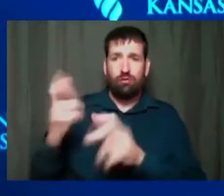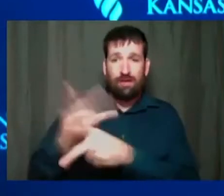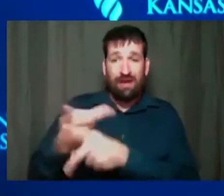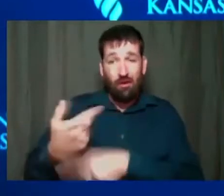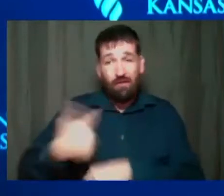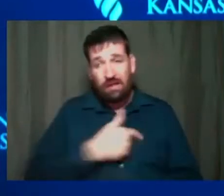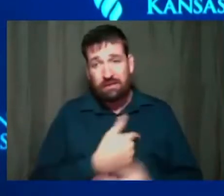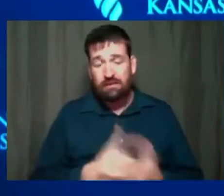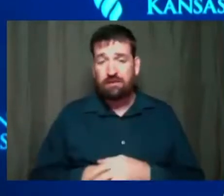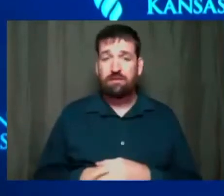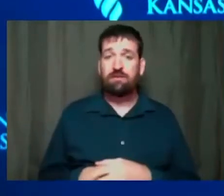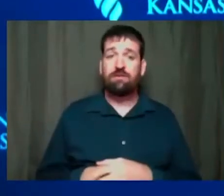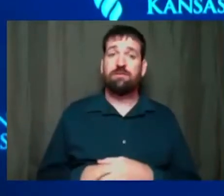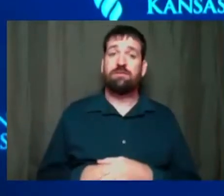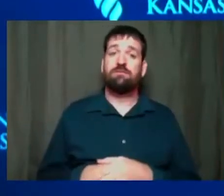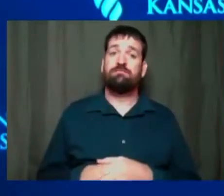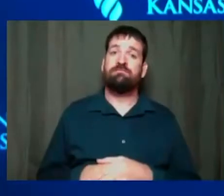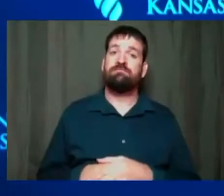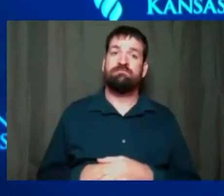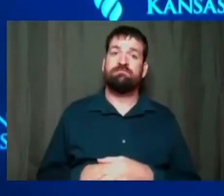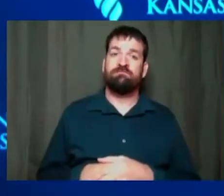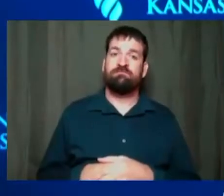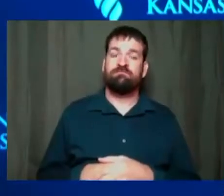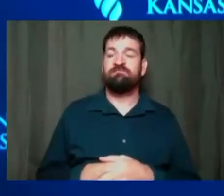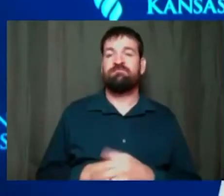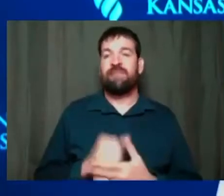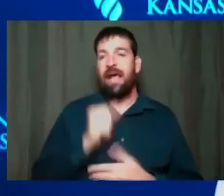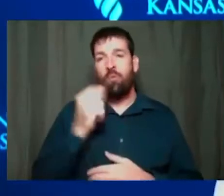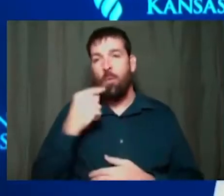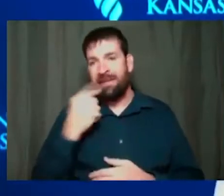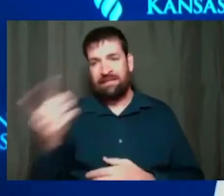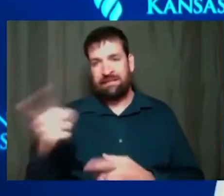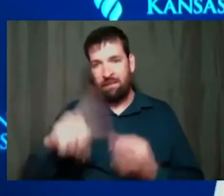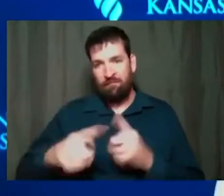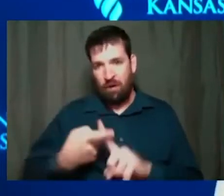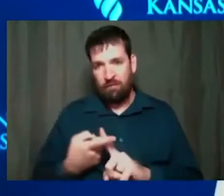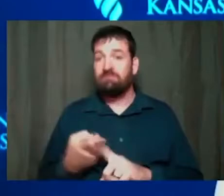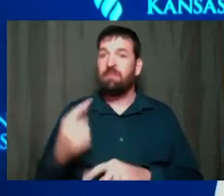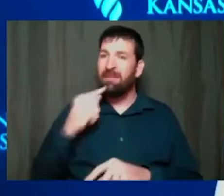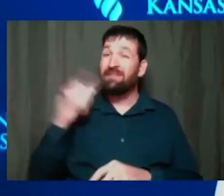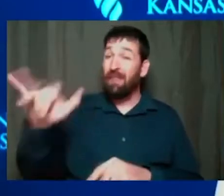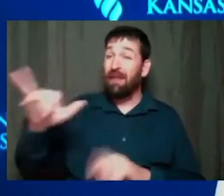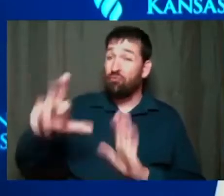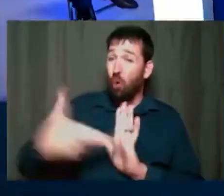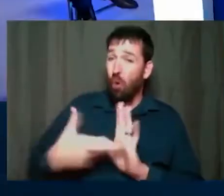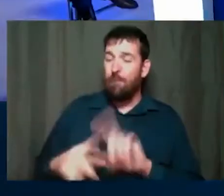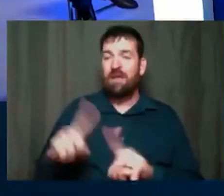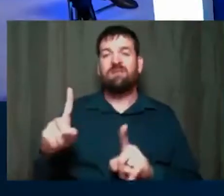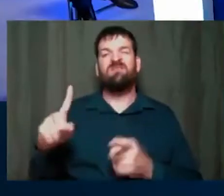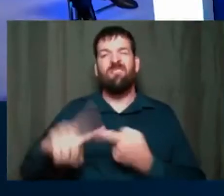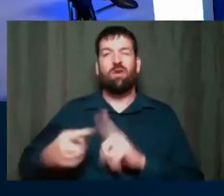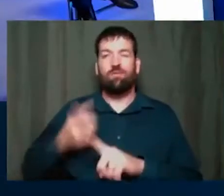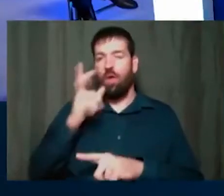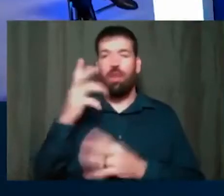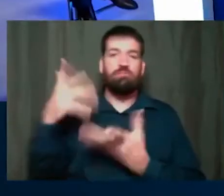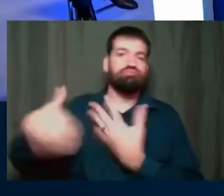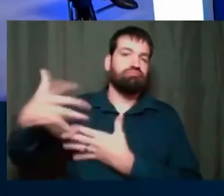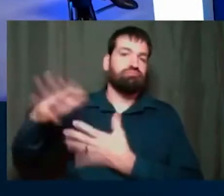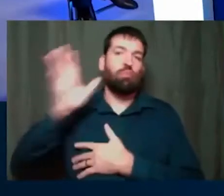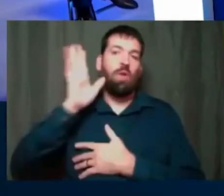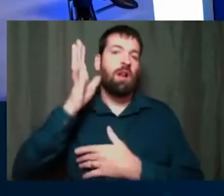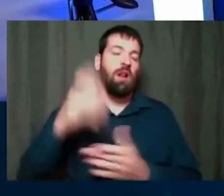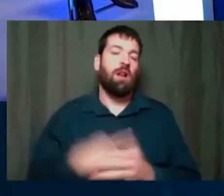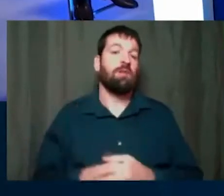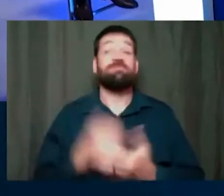that role, but I won't miss him as a friend. I'll find him and we'll go do something. I'll run him down somehow. You will. I bet you Yeah, will. yeah. All right. Good Thanks man. for those Very good man.